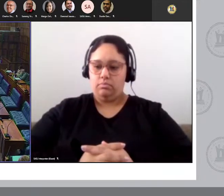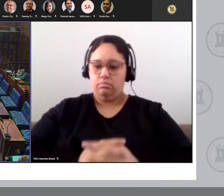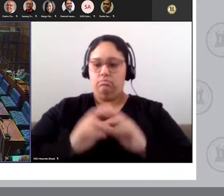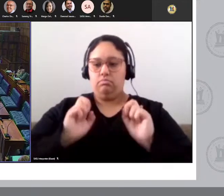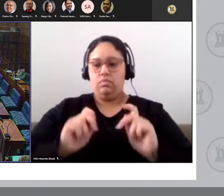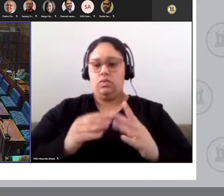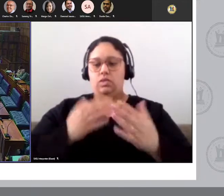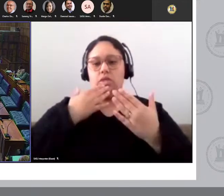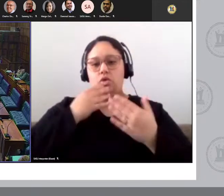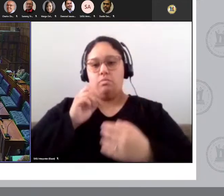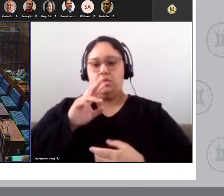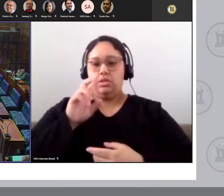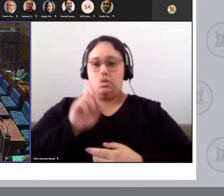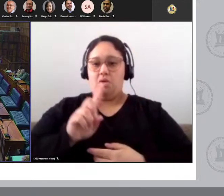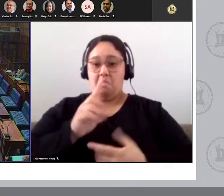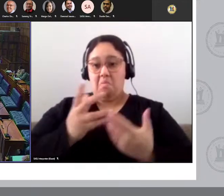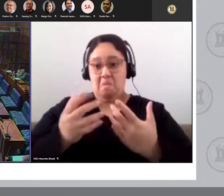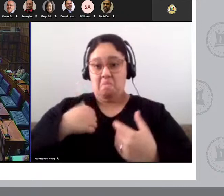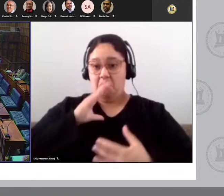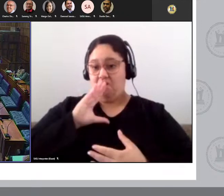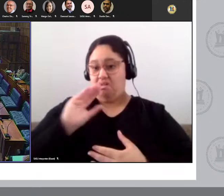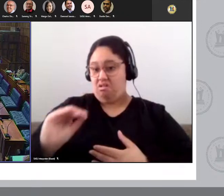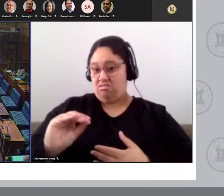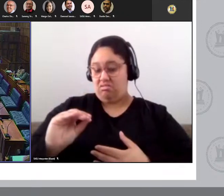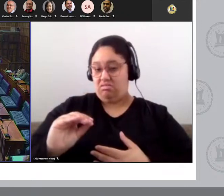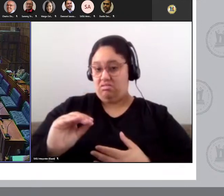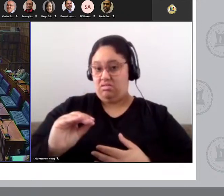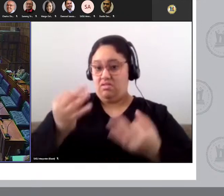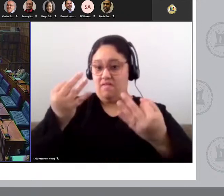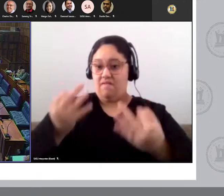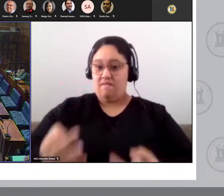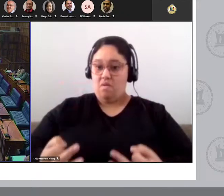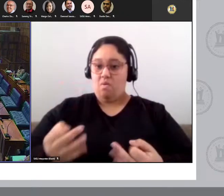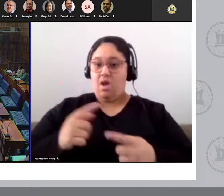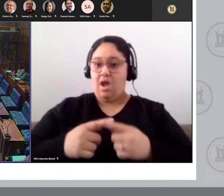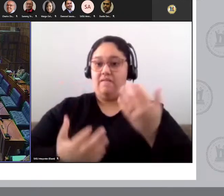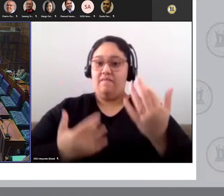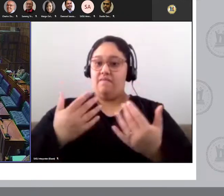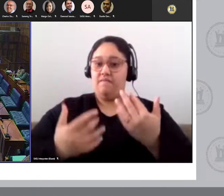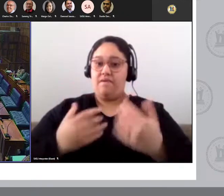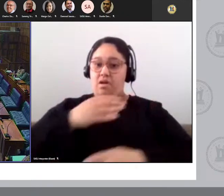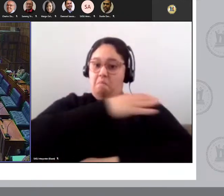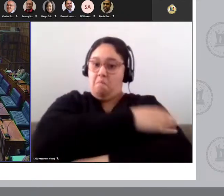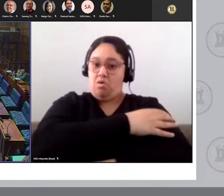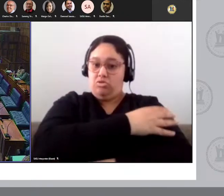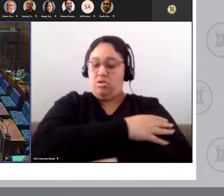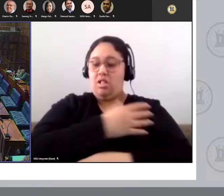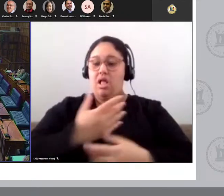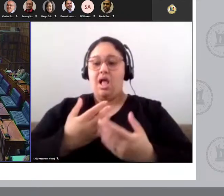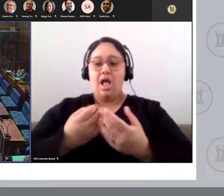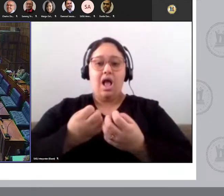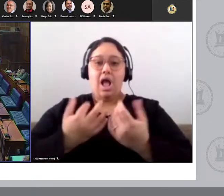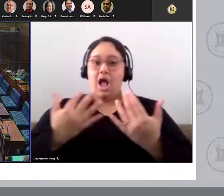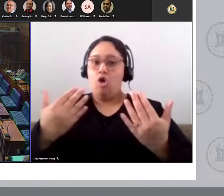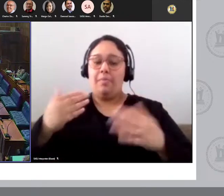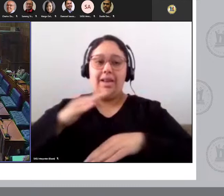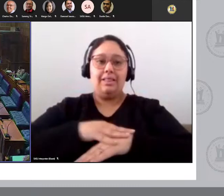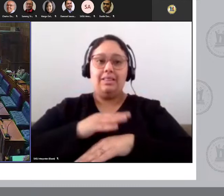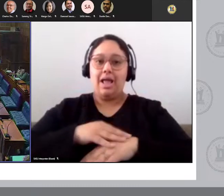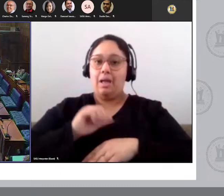Thank you, Mr. Doman. Can I perhaps just ask this floor and fire marshals, how regularly do